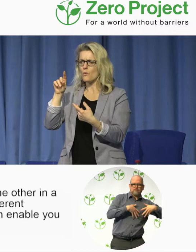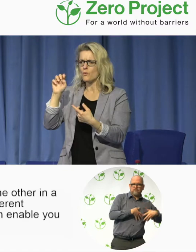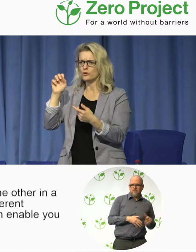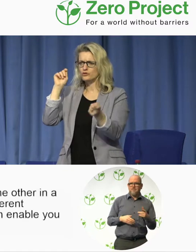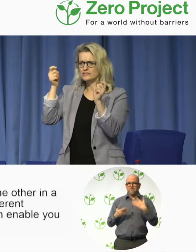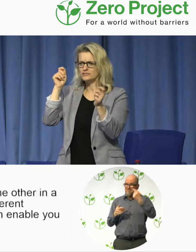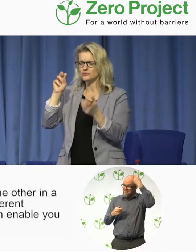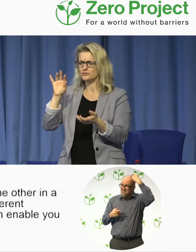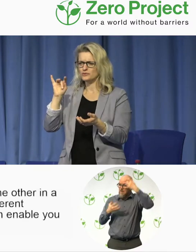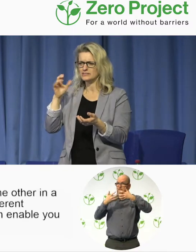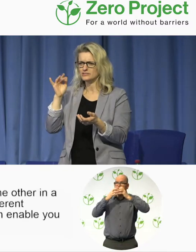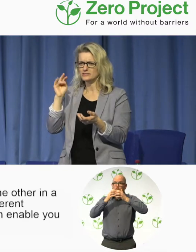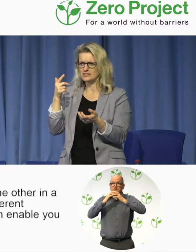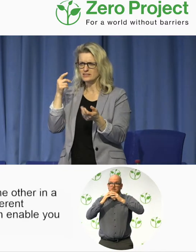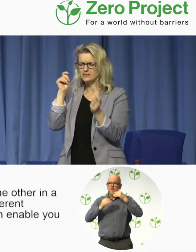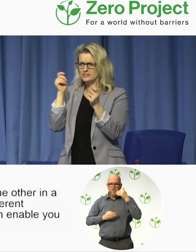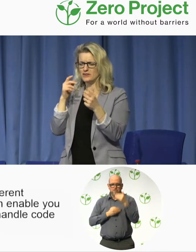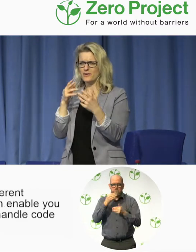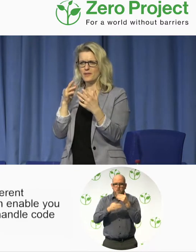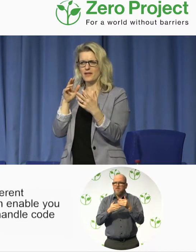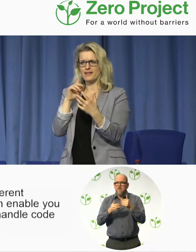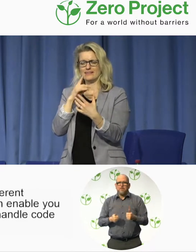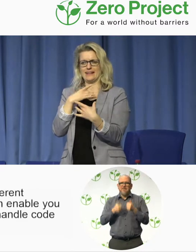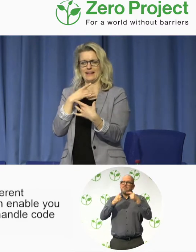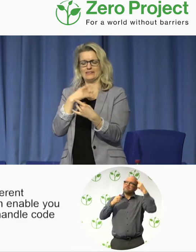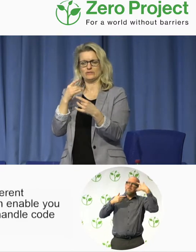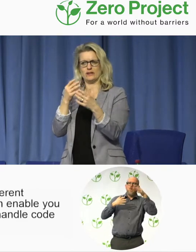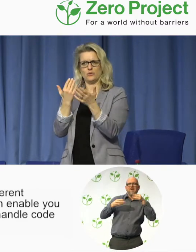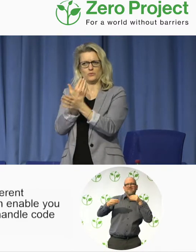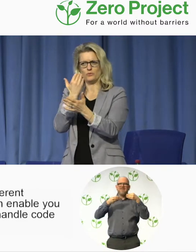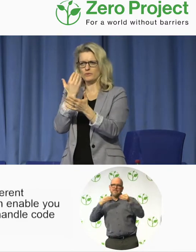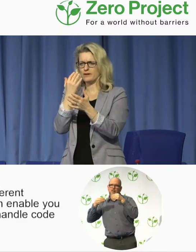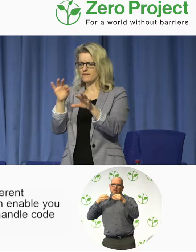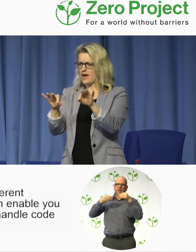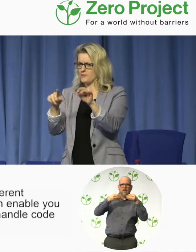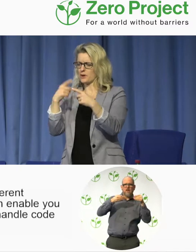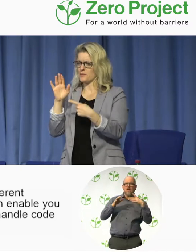quickly. And you're also more able to handle code switching.